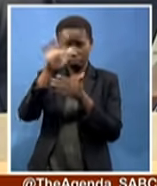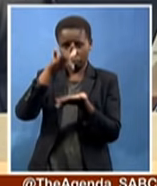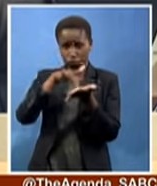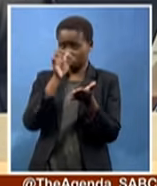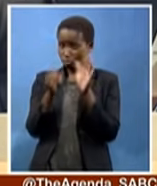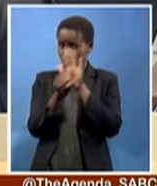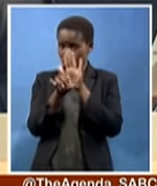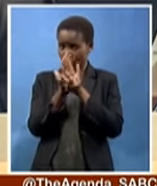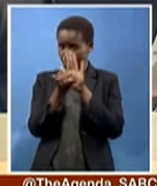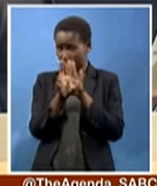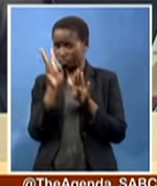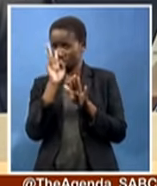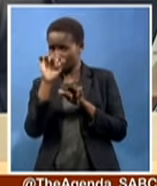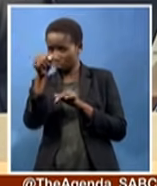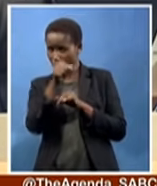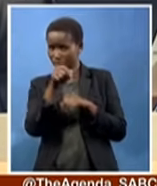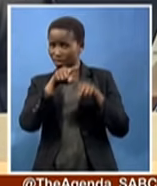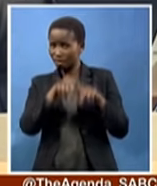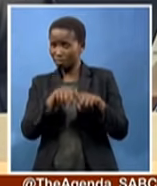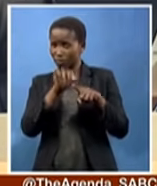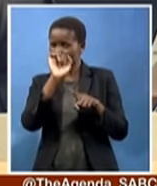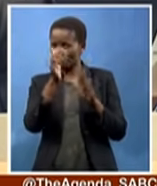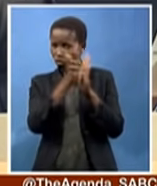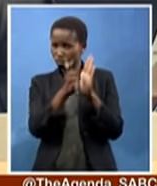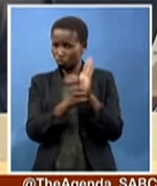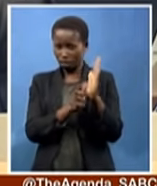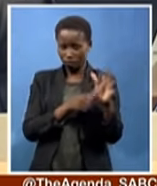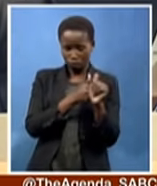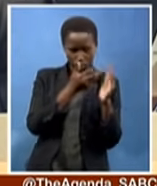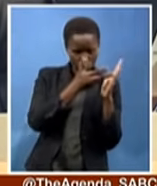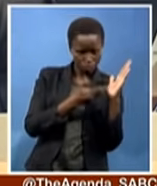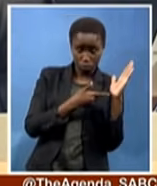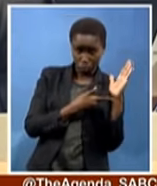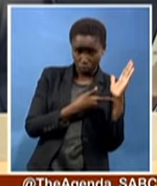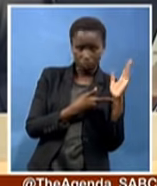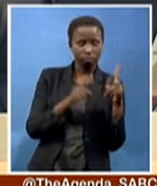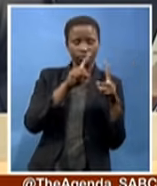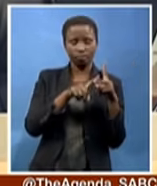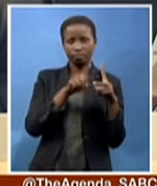legislated prescripts and in line with minimum competency standards.